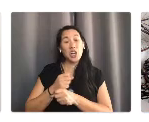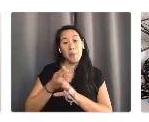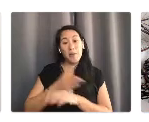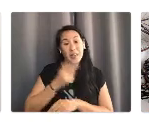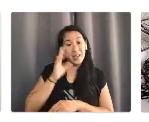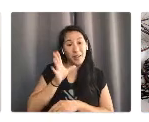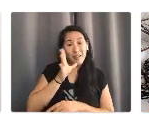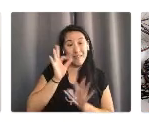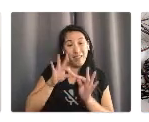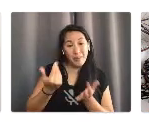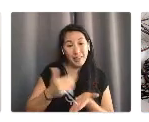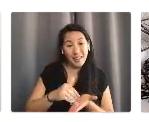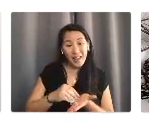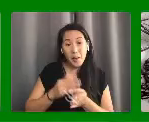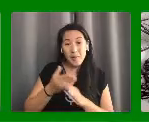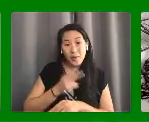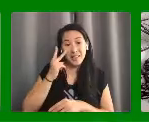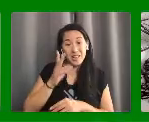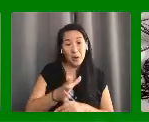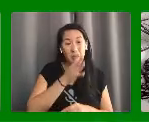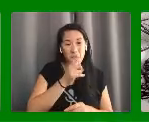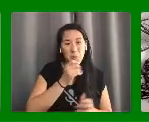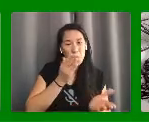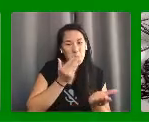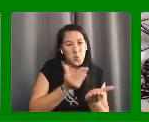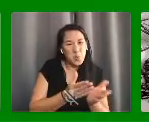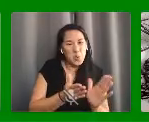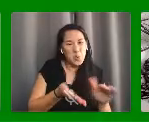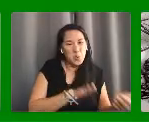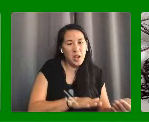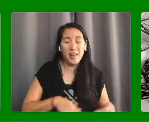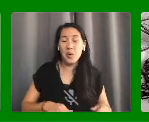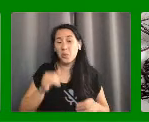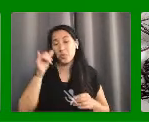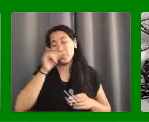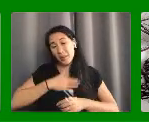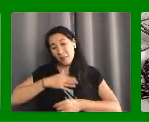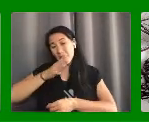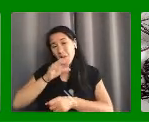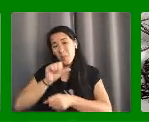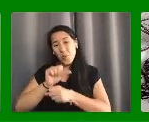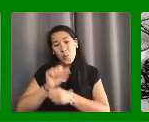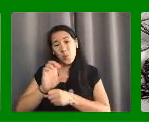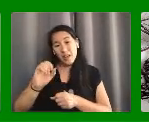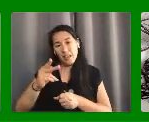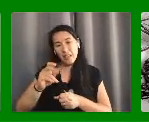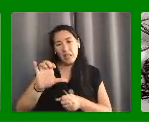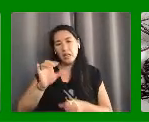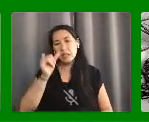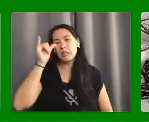mother. Now, I bring this up because her work ethic are second to none, and she really instilled the importance of